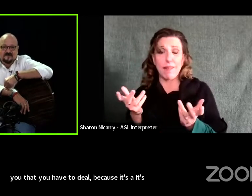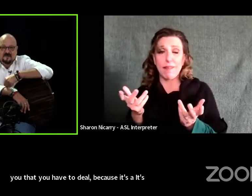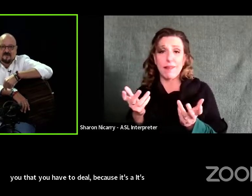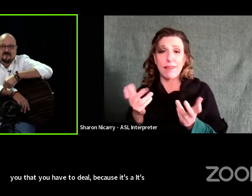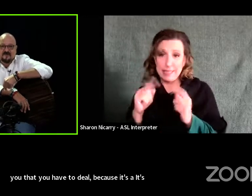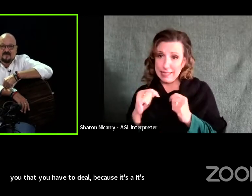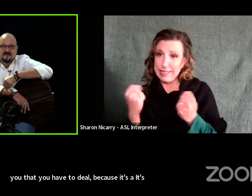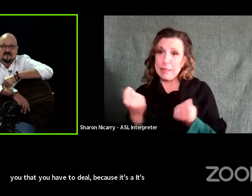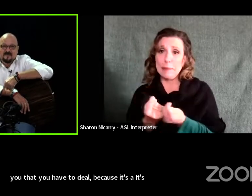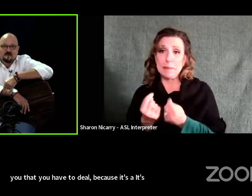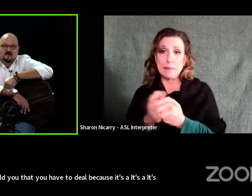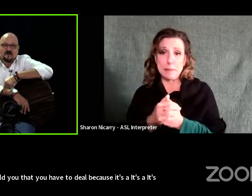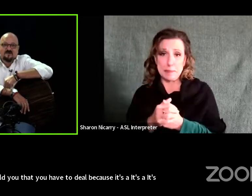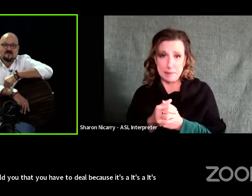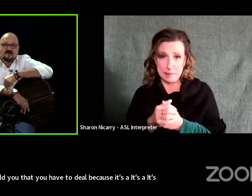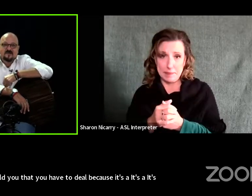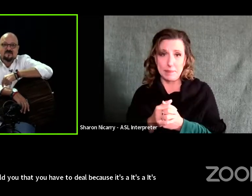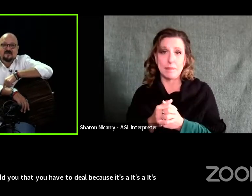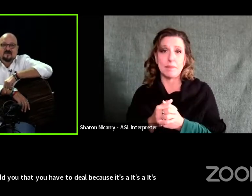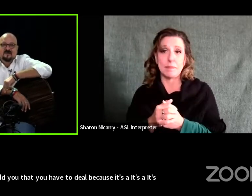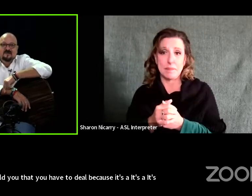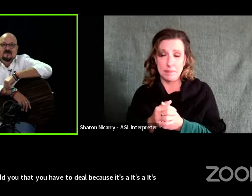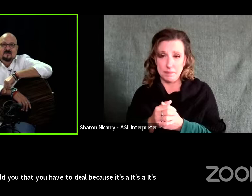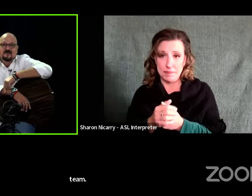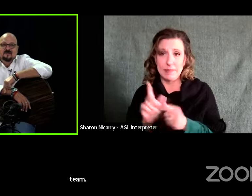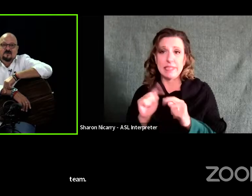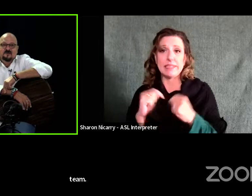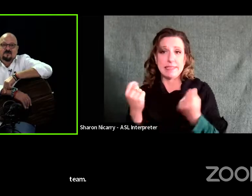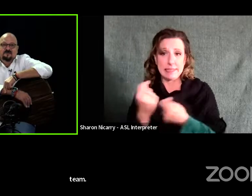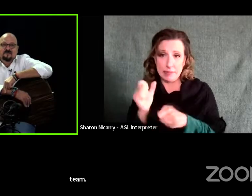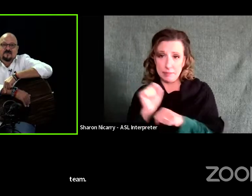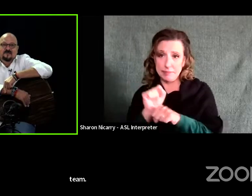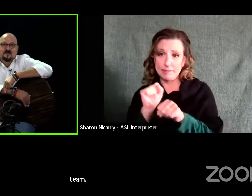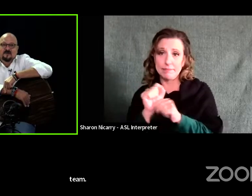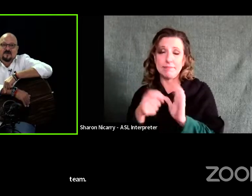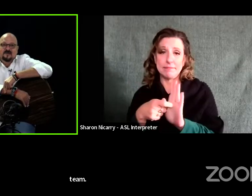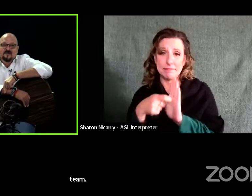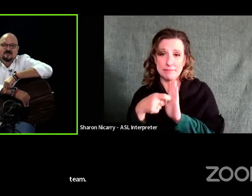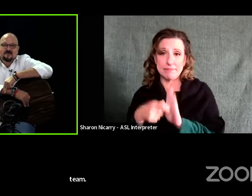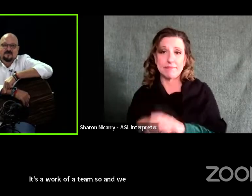team, it's a work of a team. So